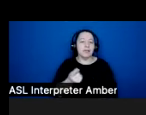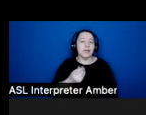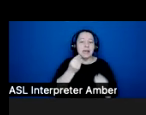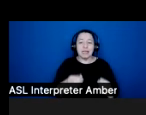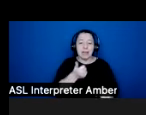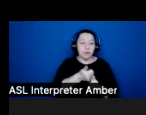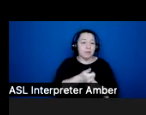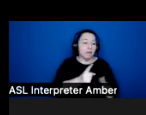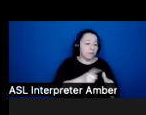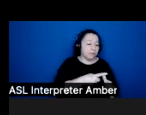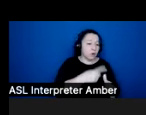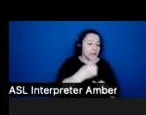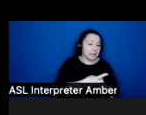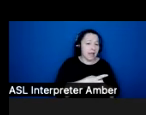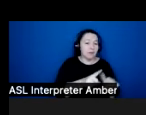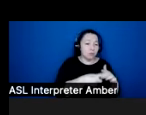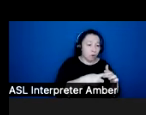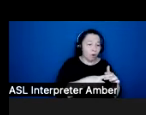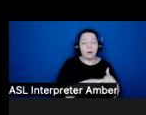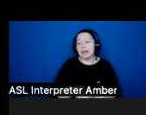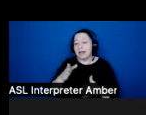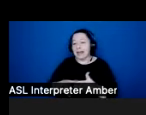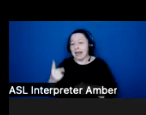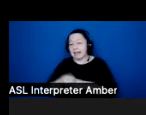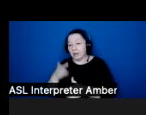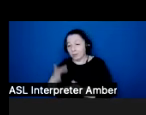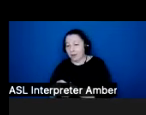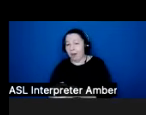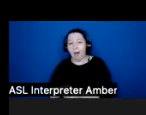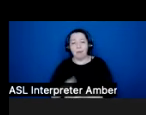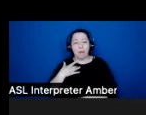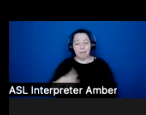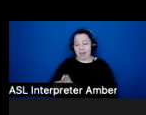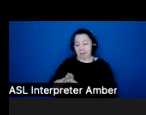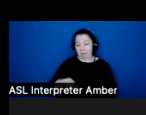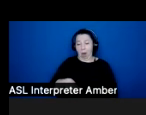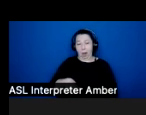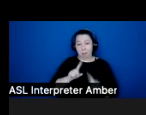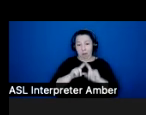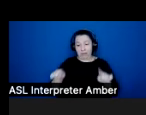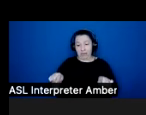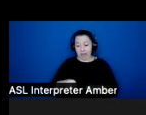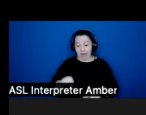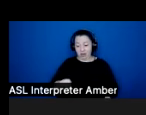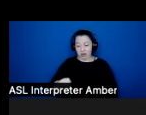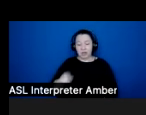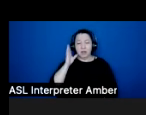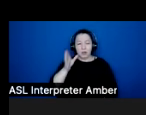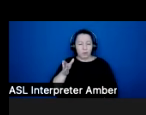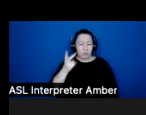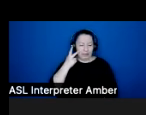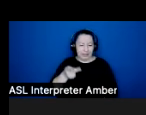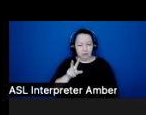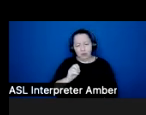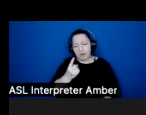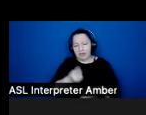date, and then like usually on the bottom, way on the bottom, it will say like 30 days after